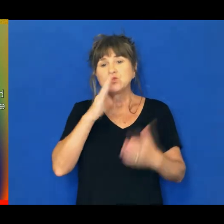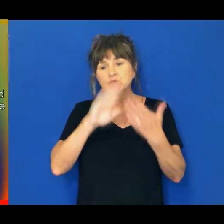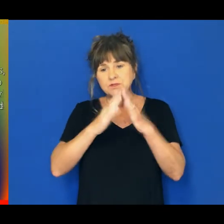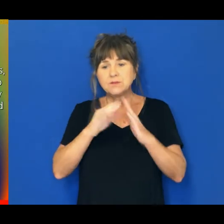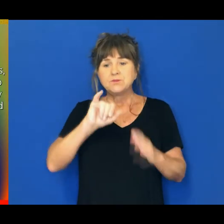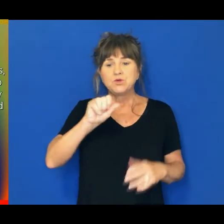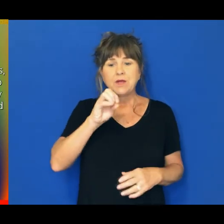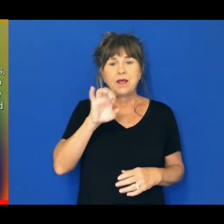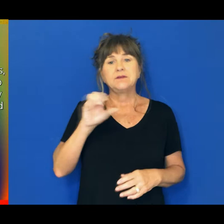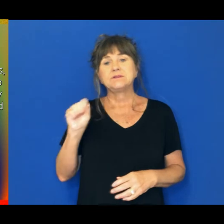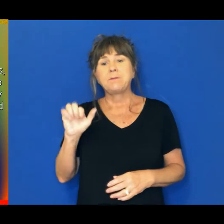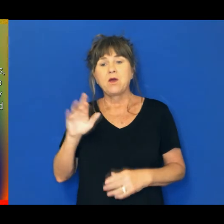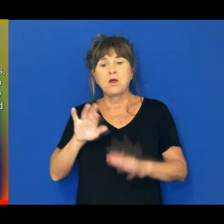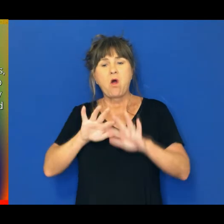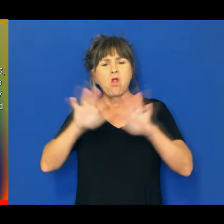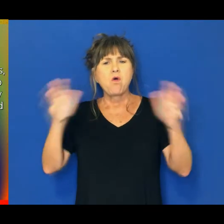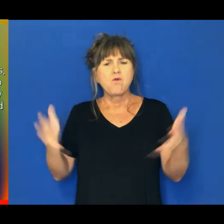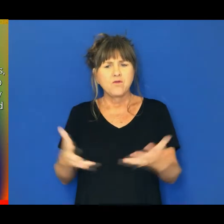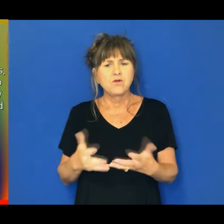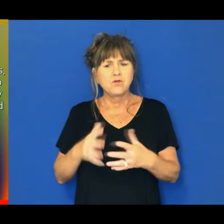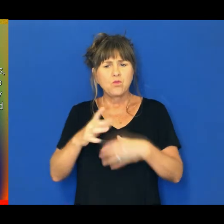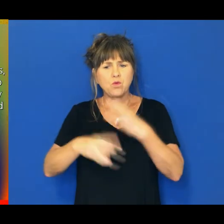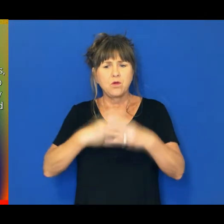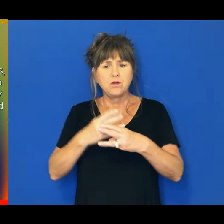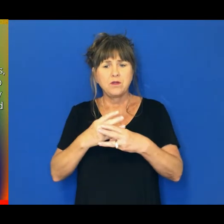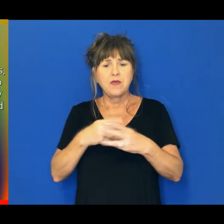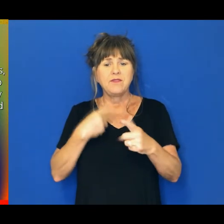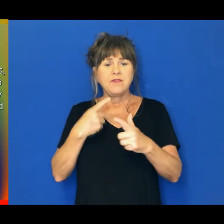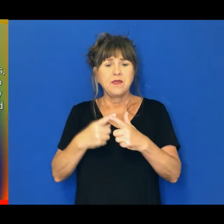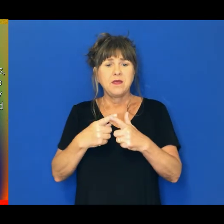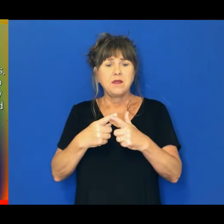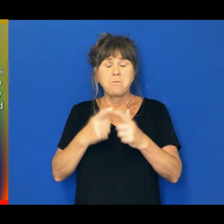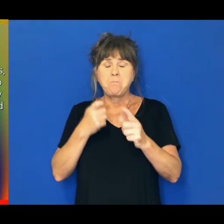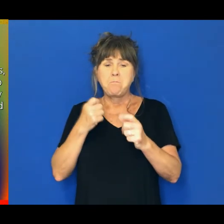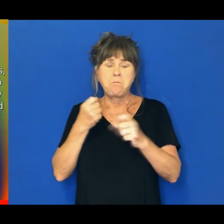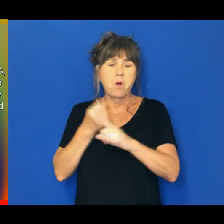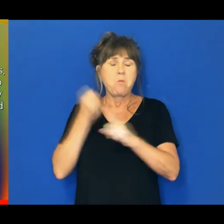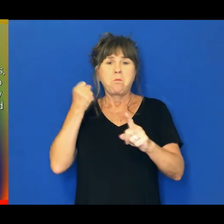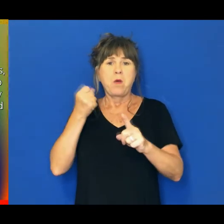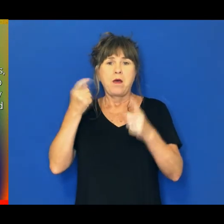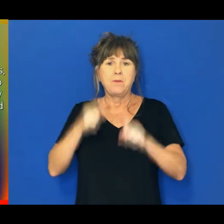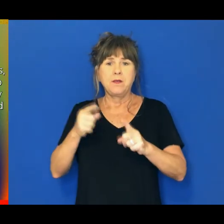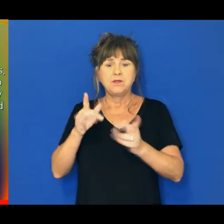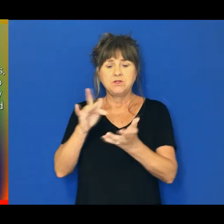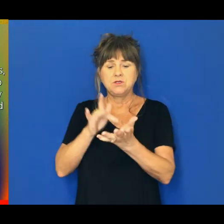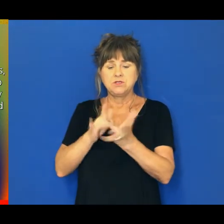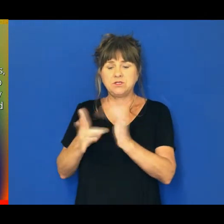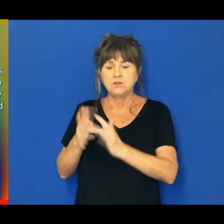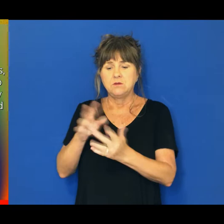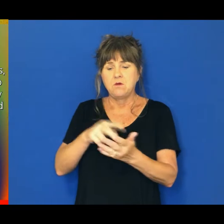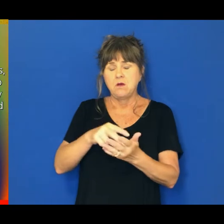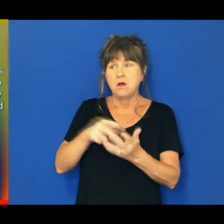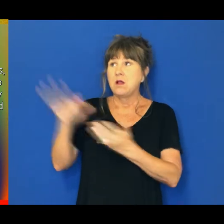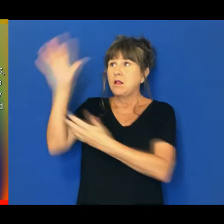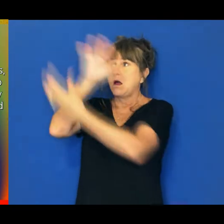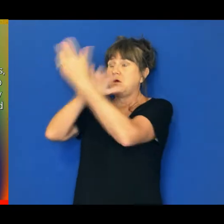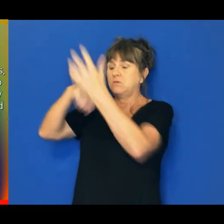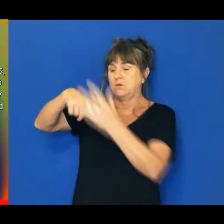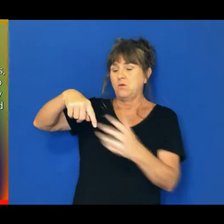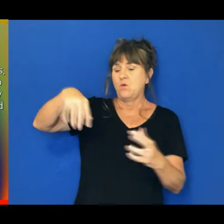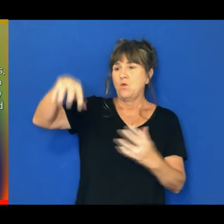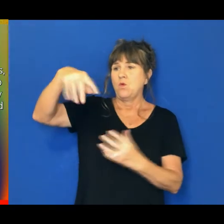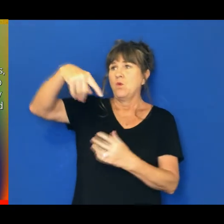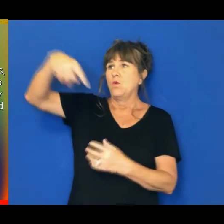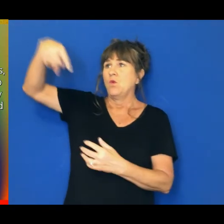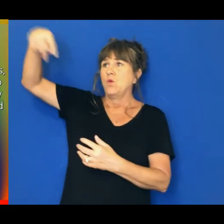earth. After he said this, he was taken up before their very eyes, and a cloud hid him from their sight. He says, listen, don't leave this